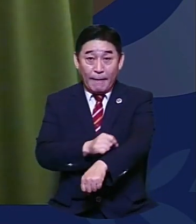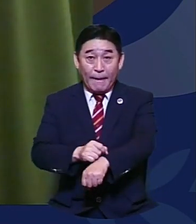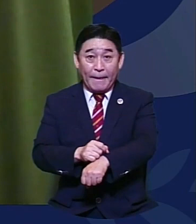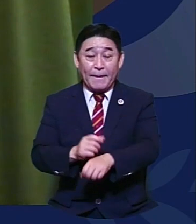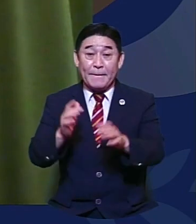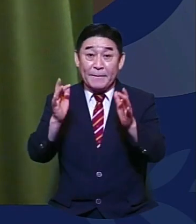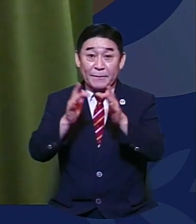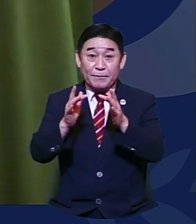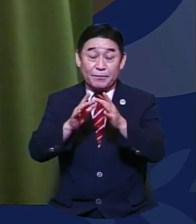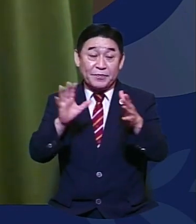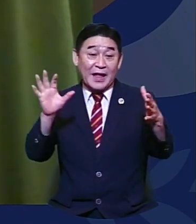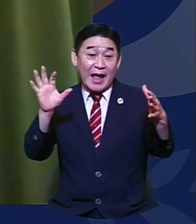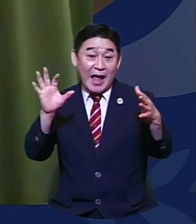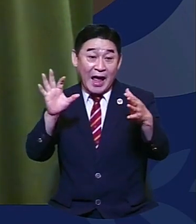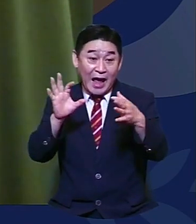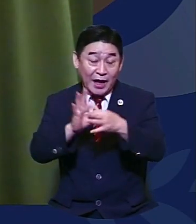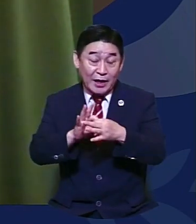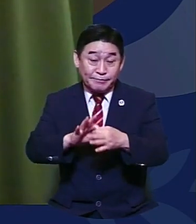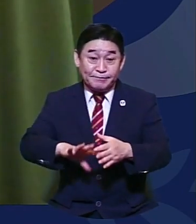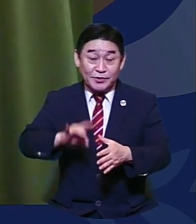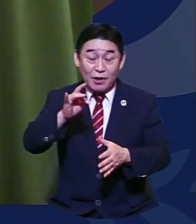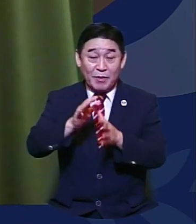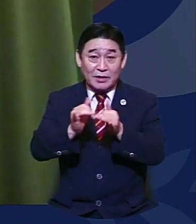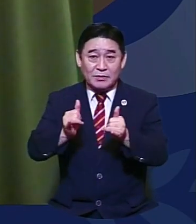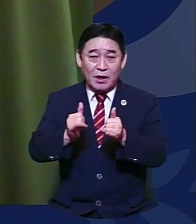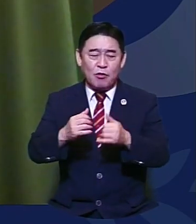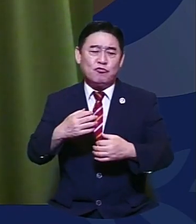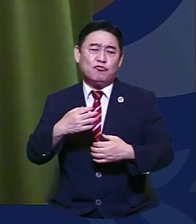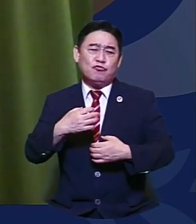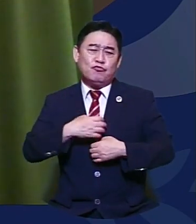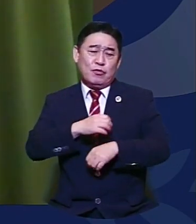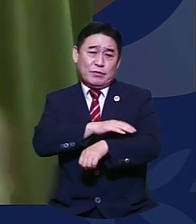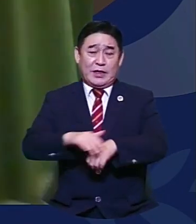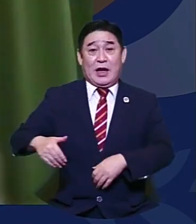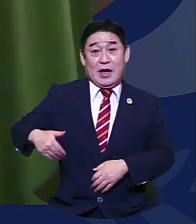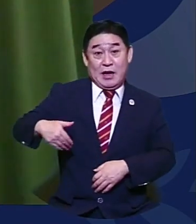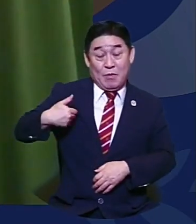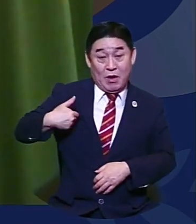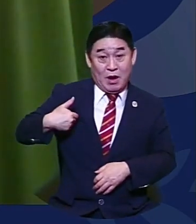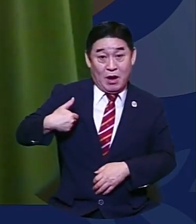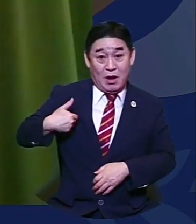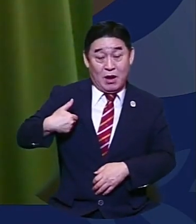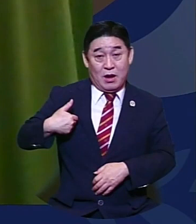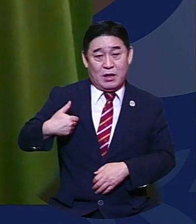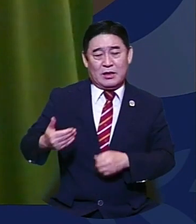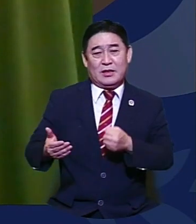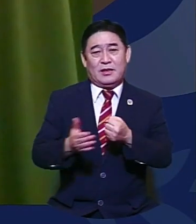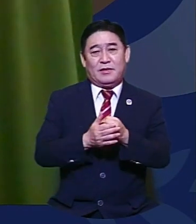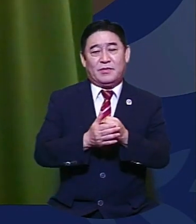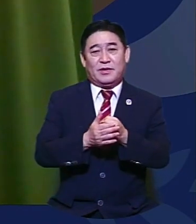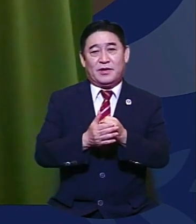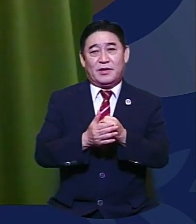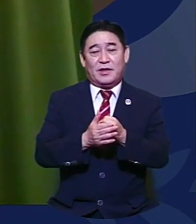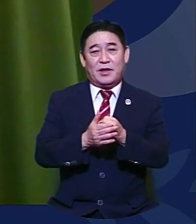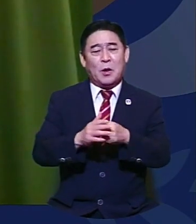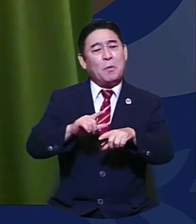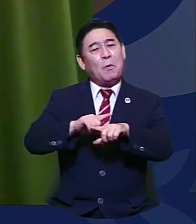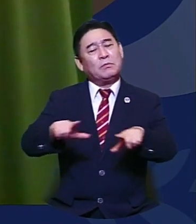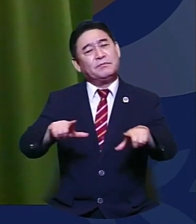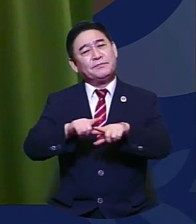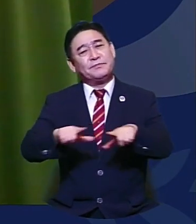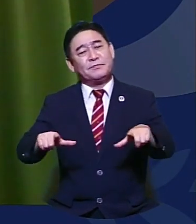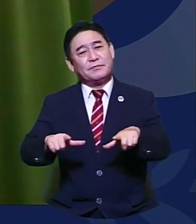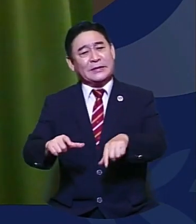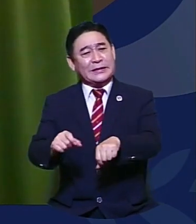for the first time. And there's always a risk that people who build inferior products will blame the lack of adoption